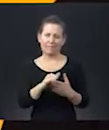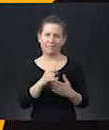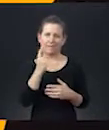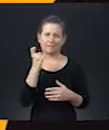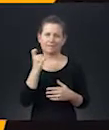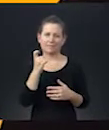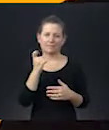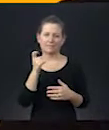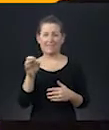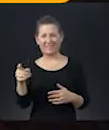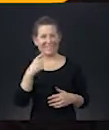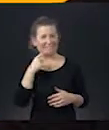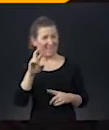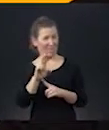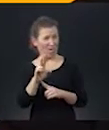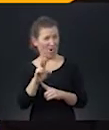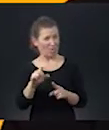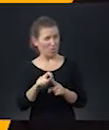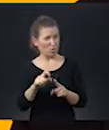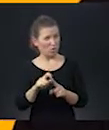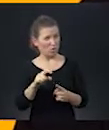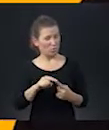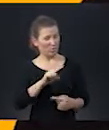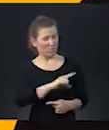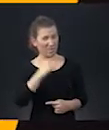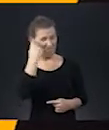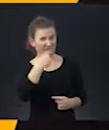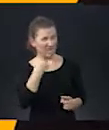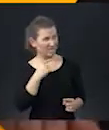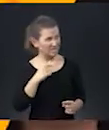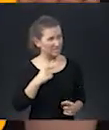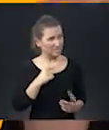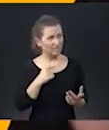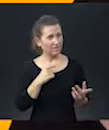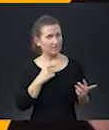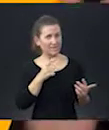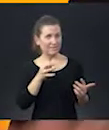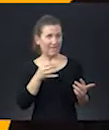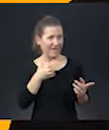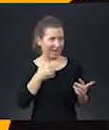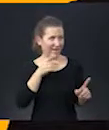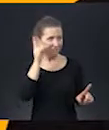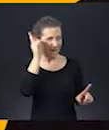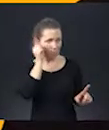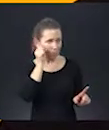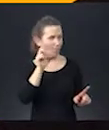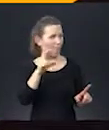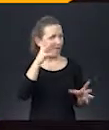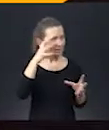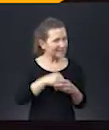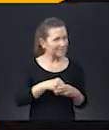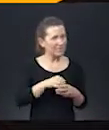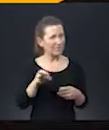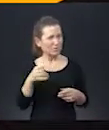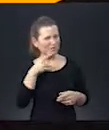if this says something like R word to someone's face, had autism or Down syndrome,